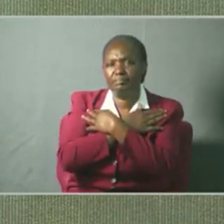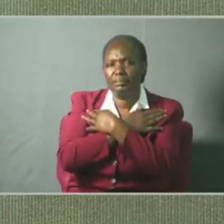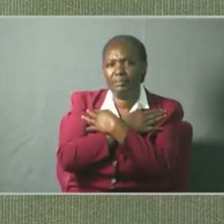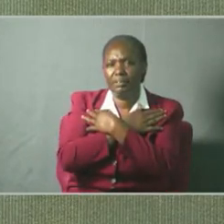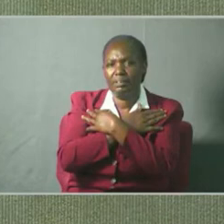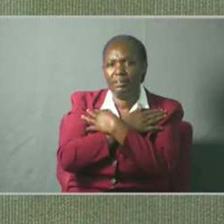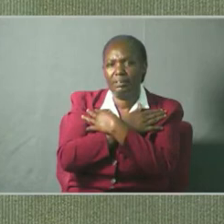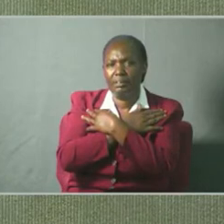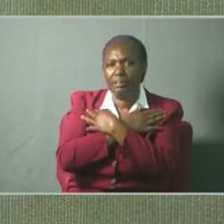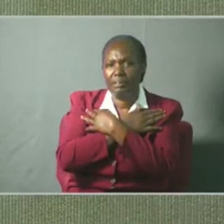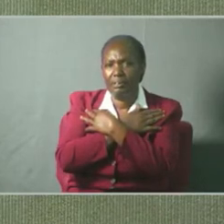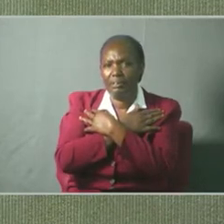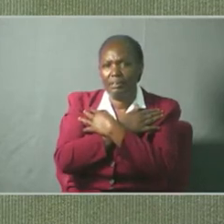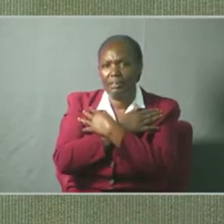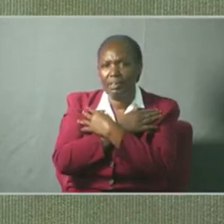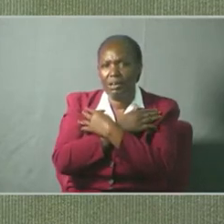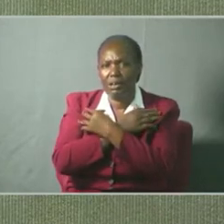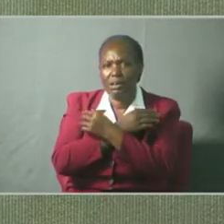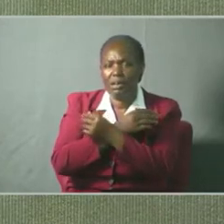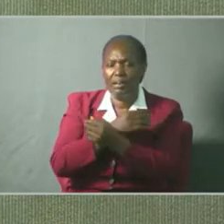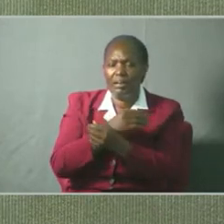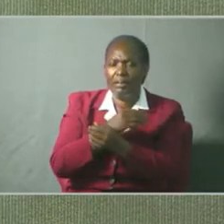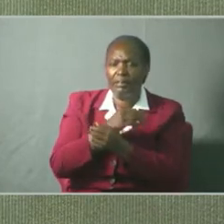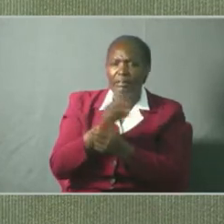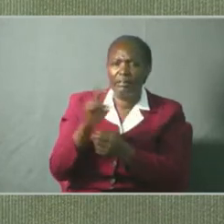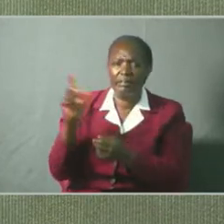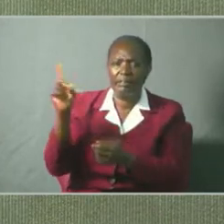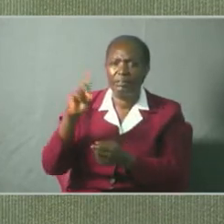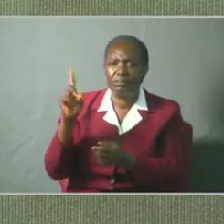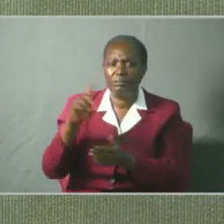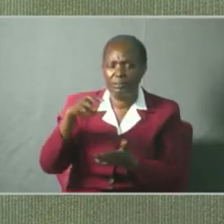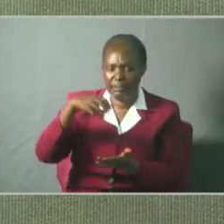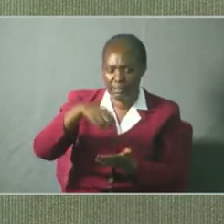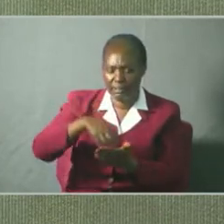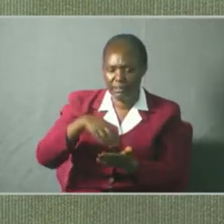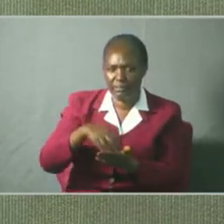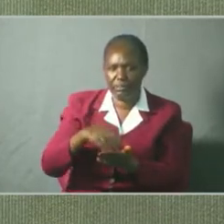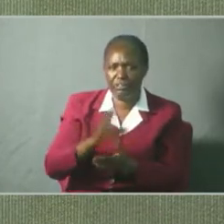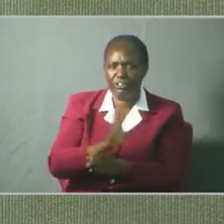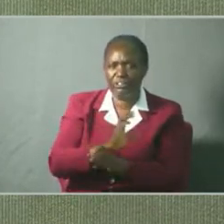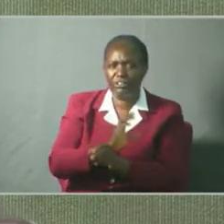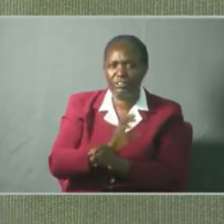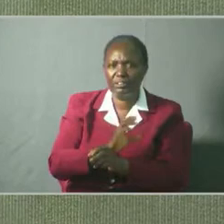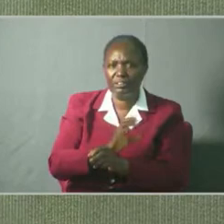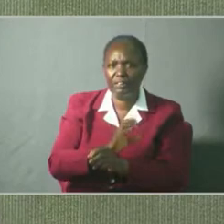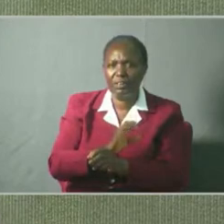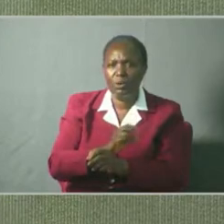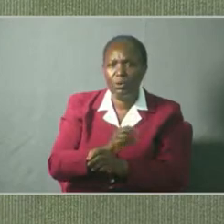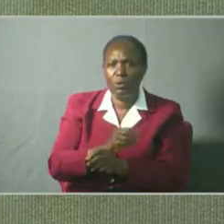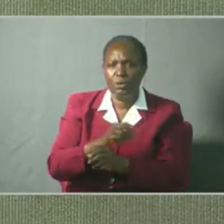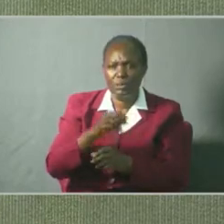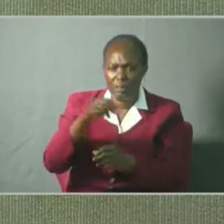Orico, of Nairobi Central LSDAC Church. Admitted 2 days before me,